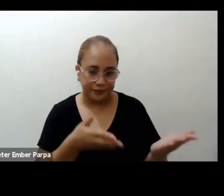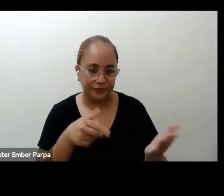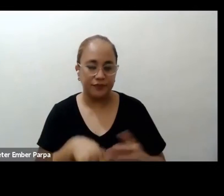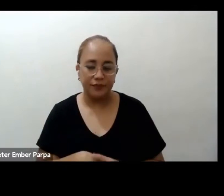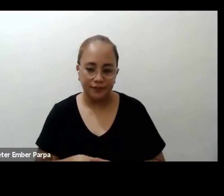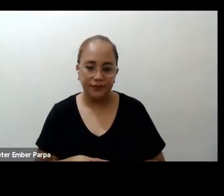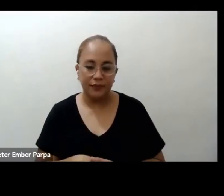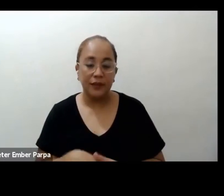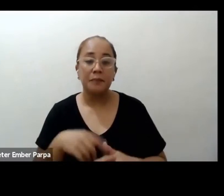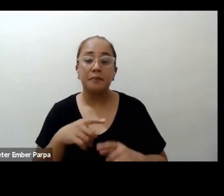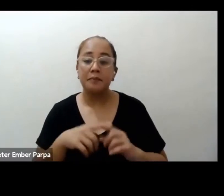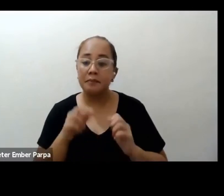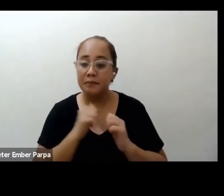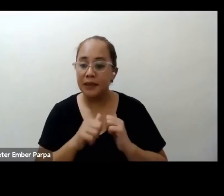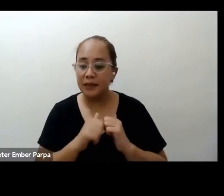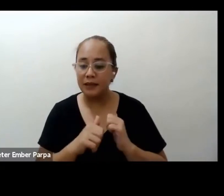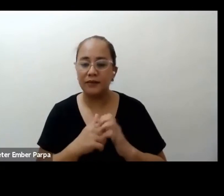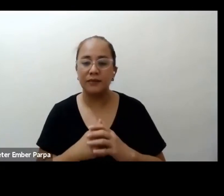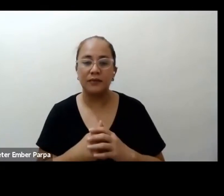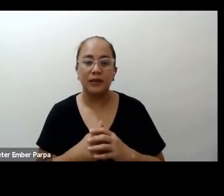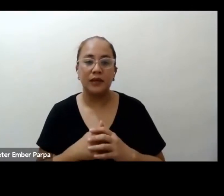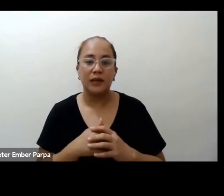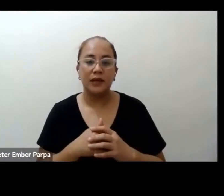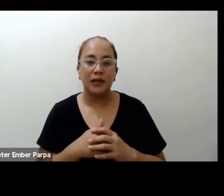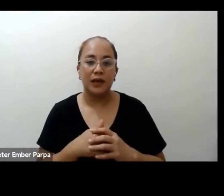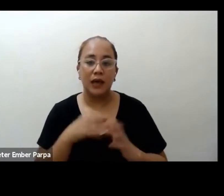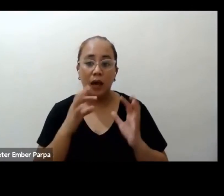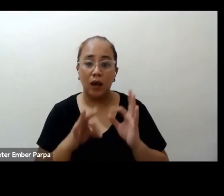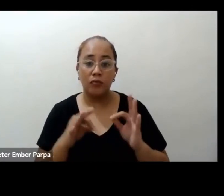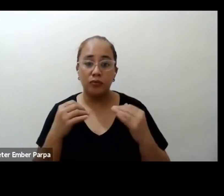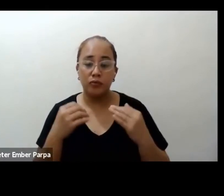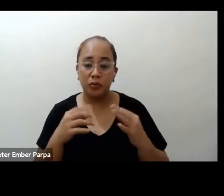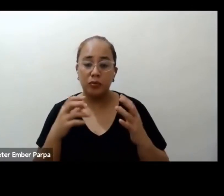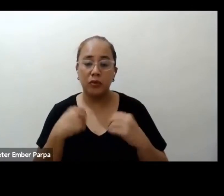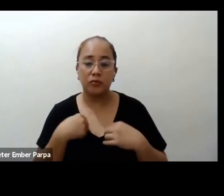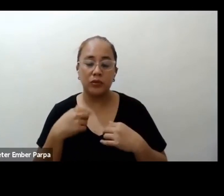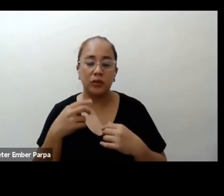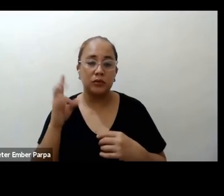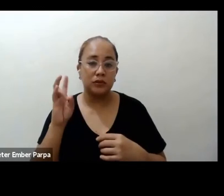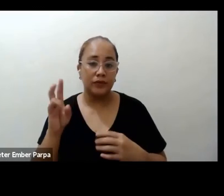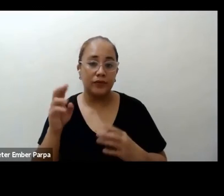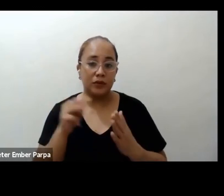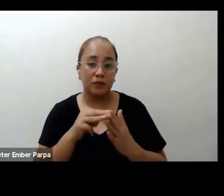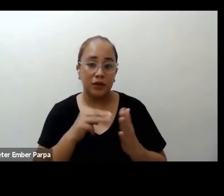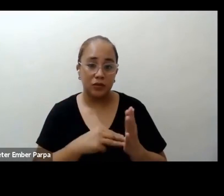Okay? Pero ibig sabihin yan, kung magamit natin yung 70 million na nauna,